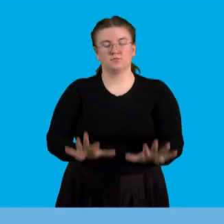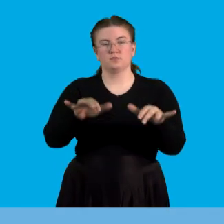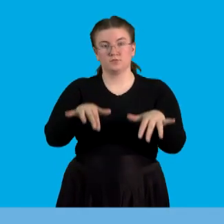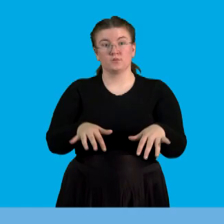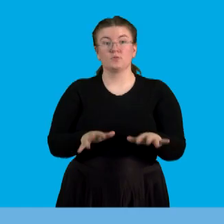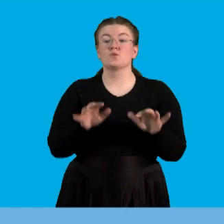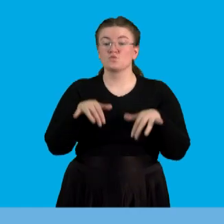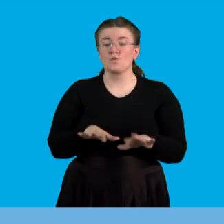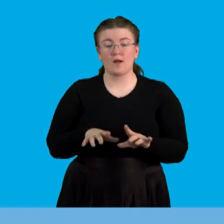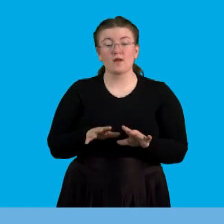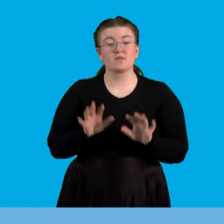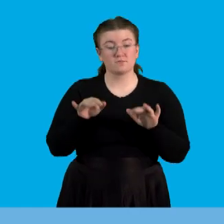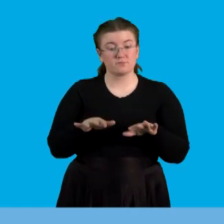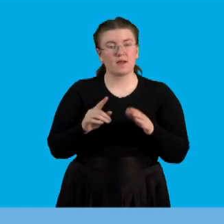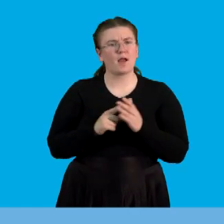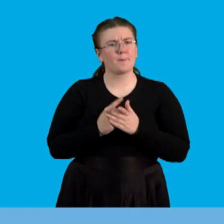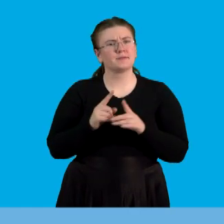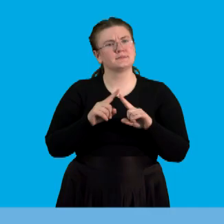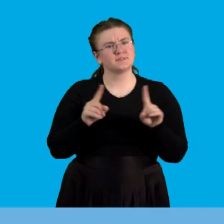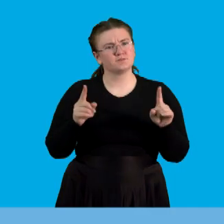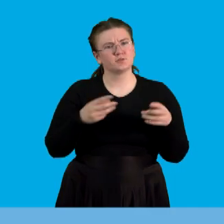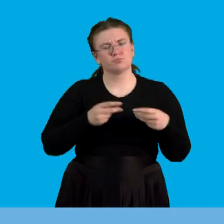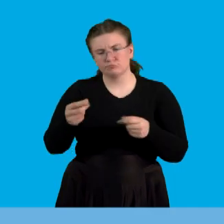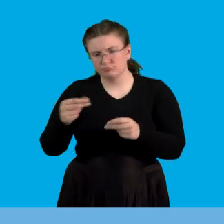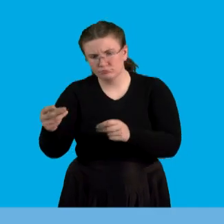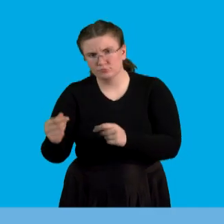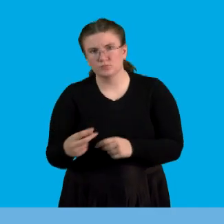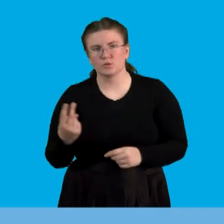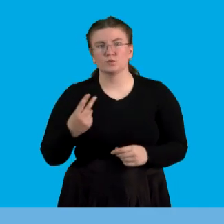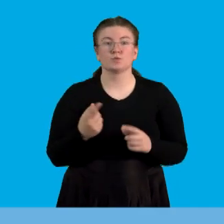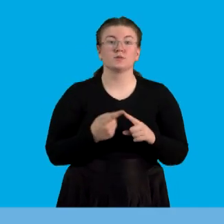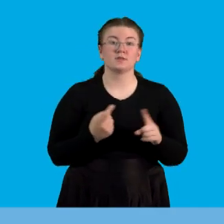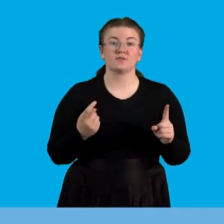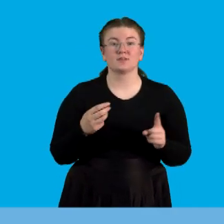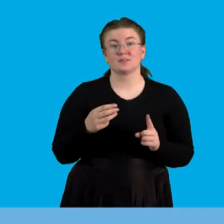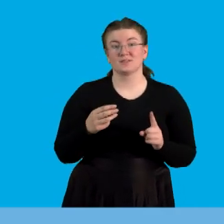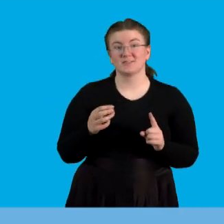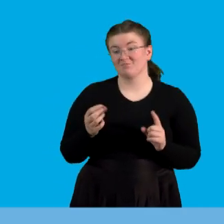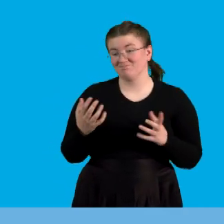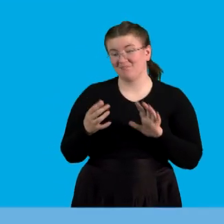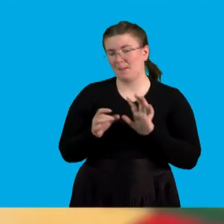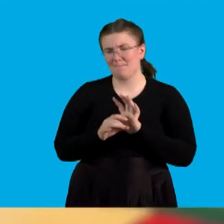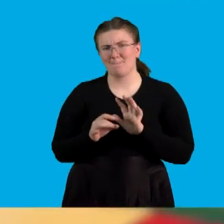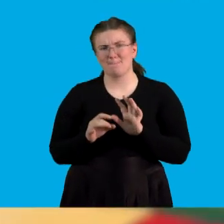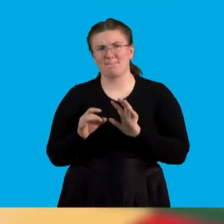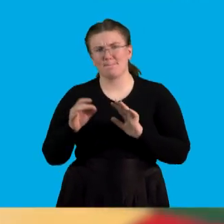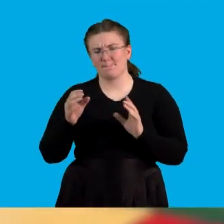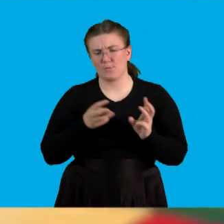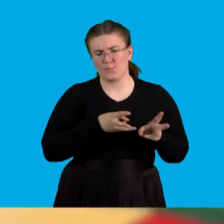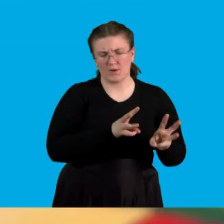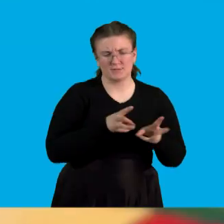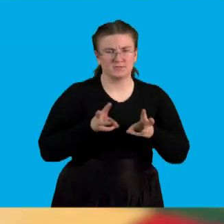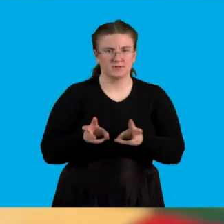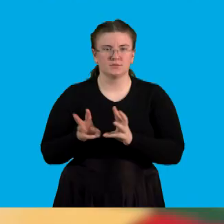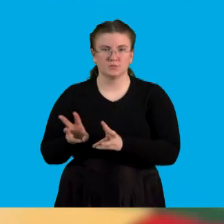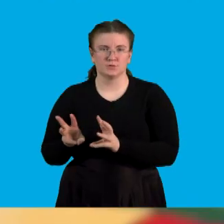travel at different speeds in different media. So if light is moving from one medium to the other medium, the speed of that